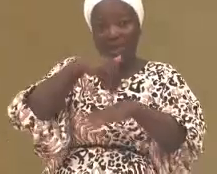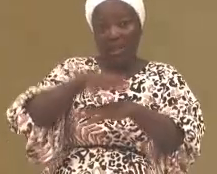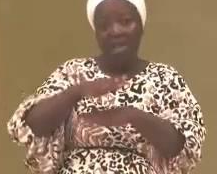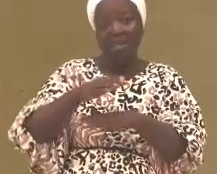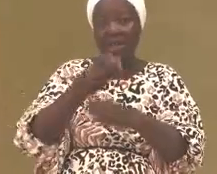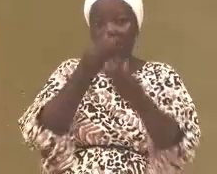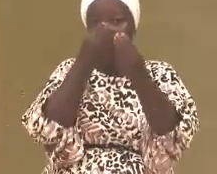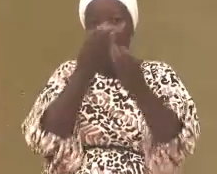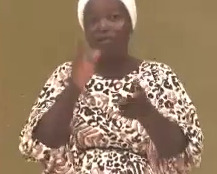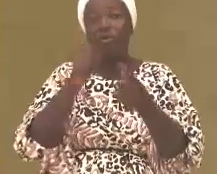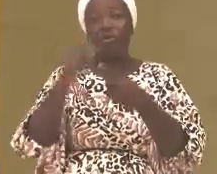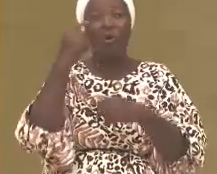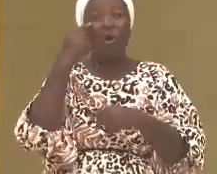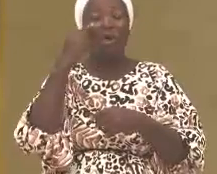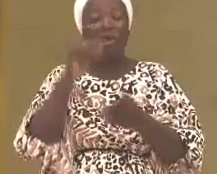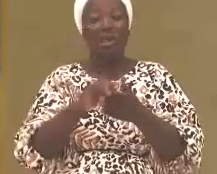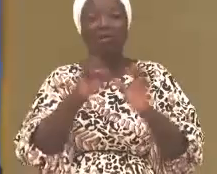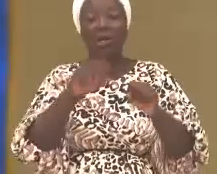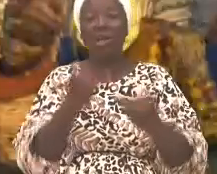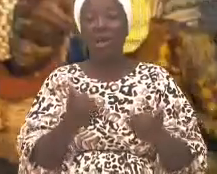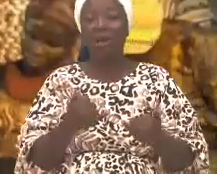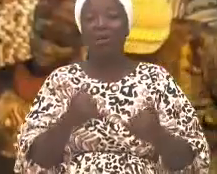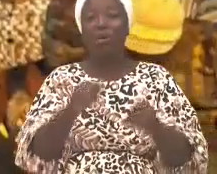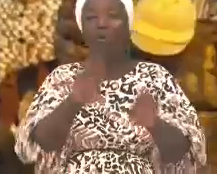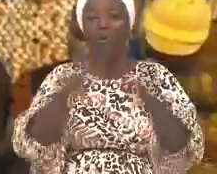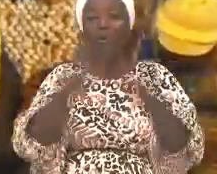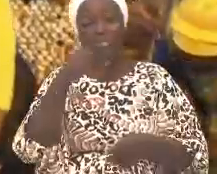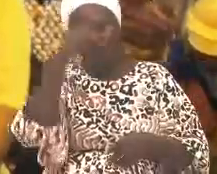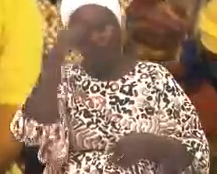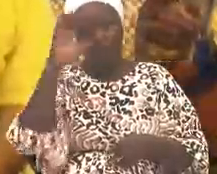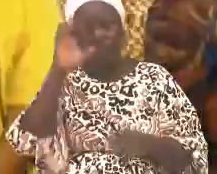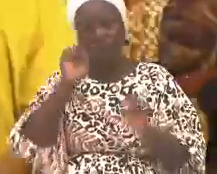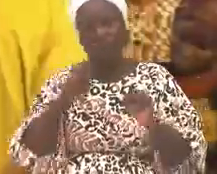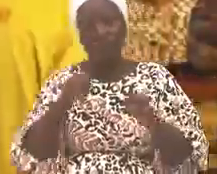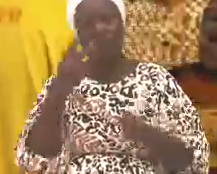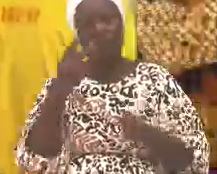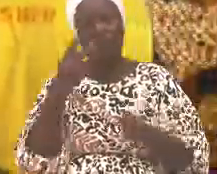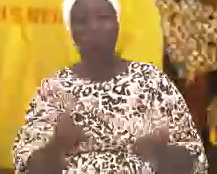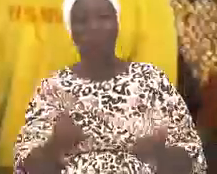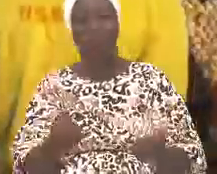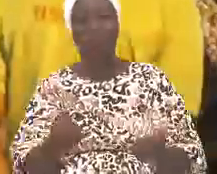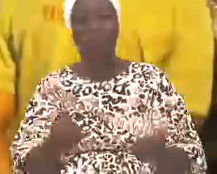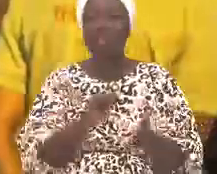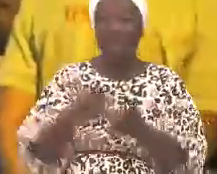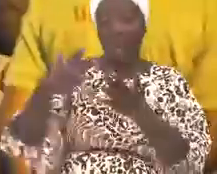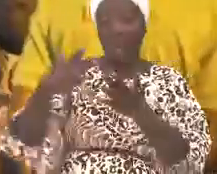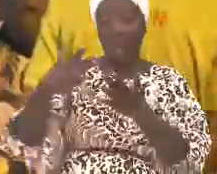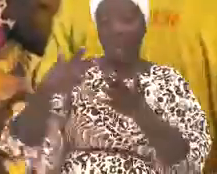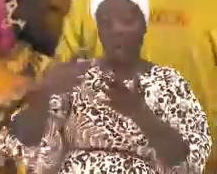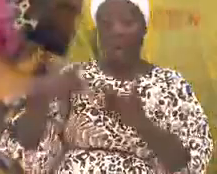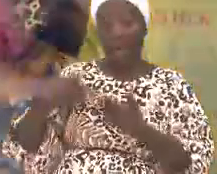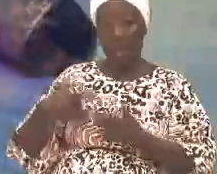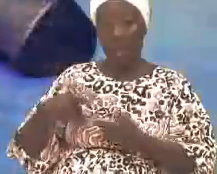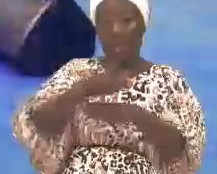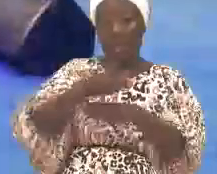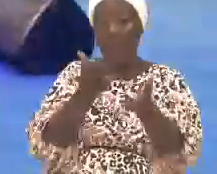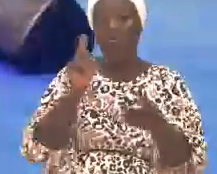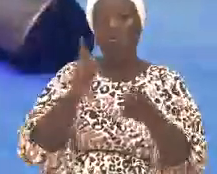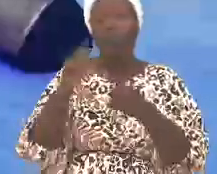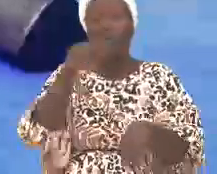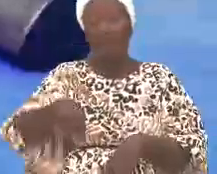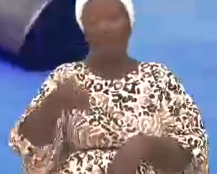can now open your eyes, now you can see. That heart will send information to your feet, now